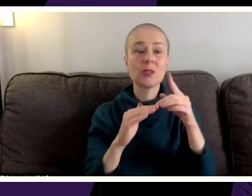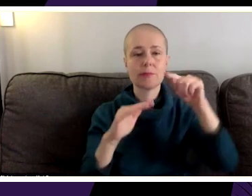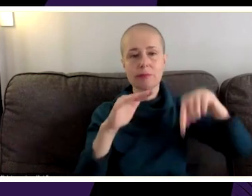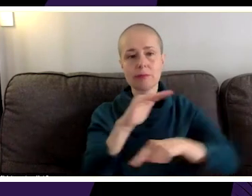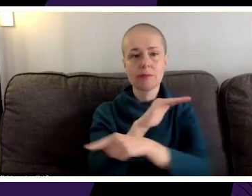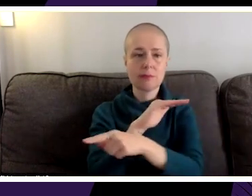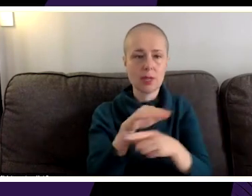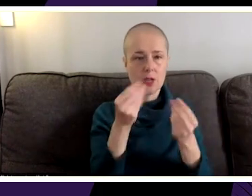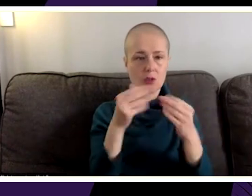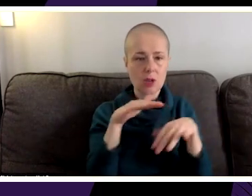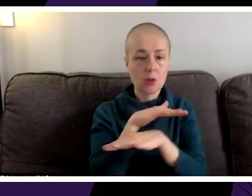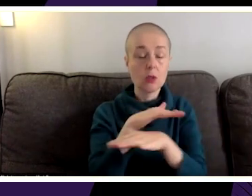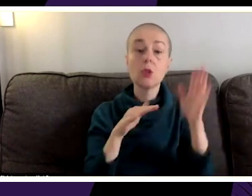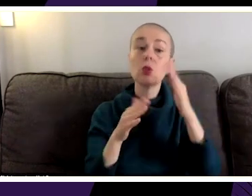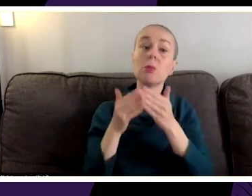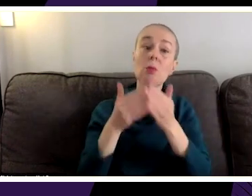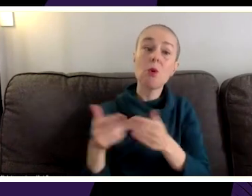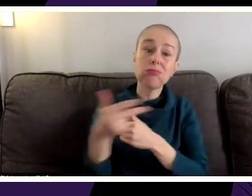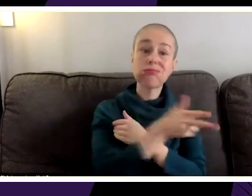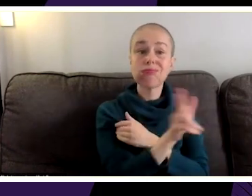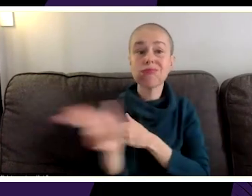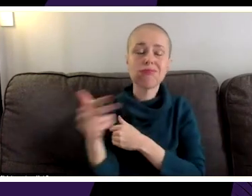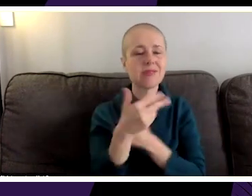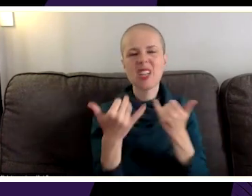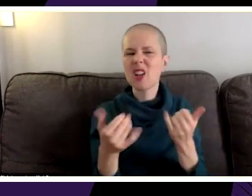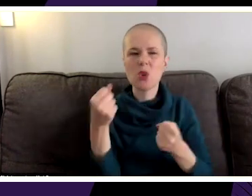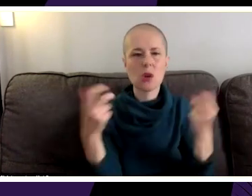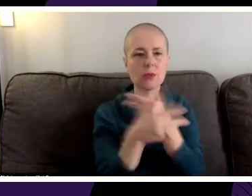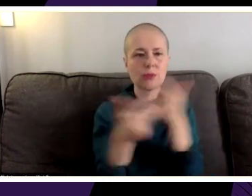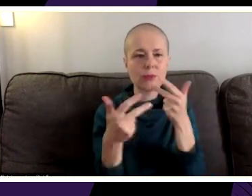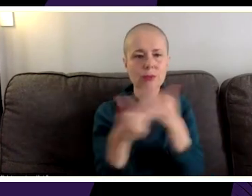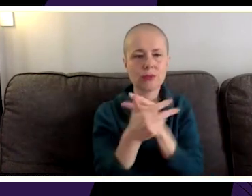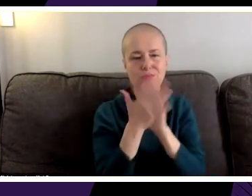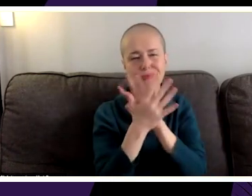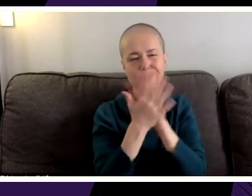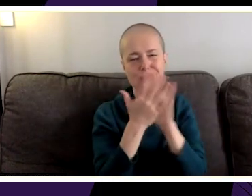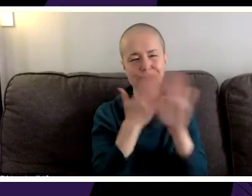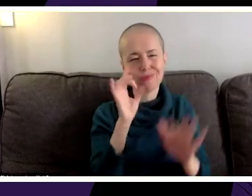crossing the city from south to north, now we only see cars trying to survive the city traffic.